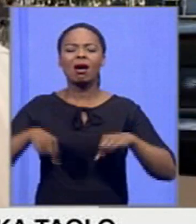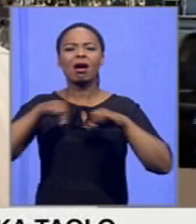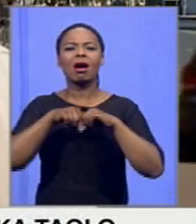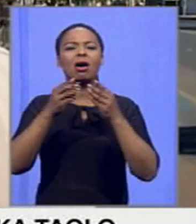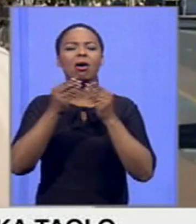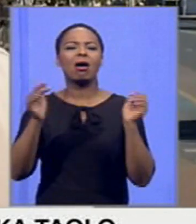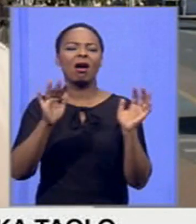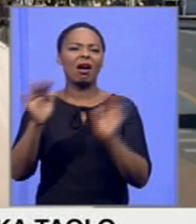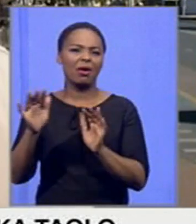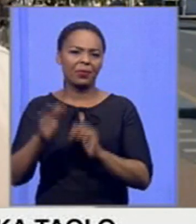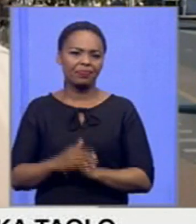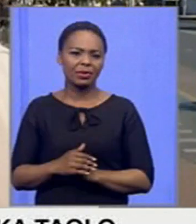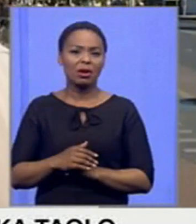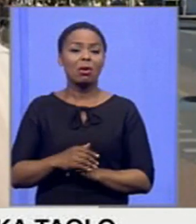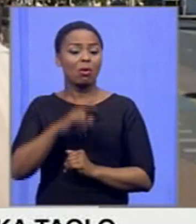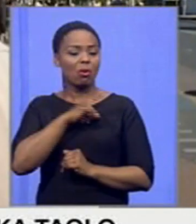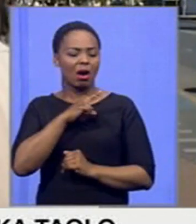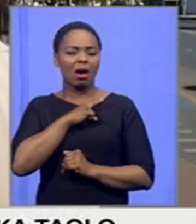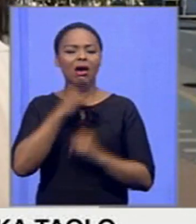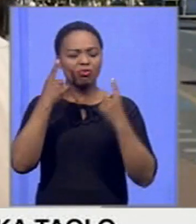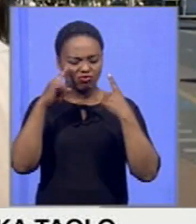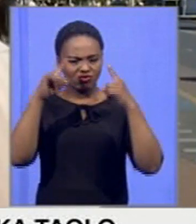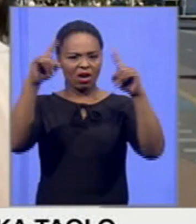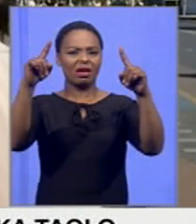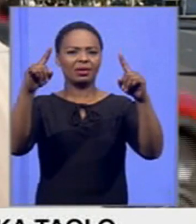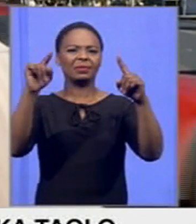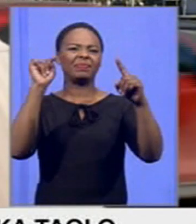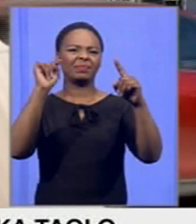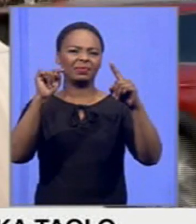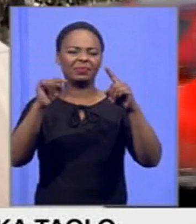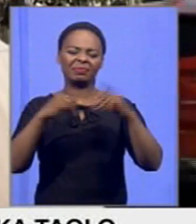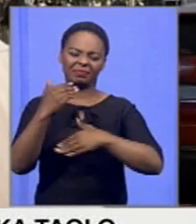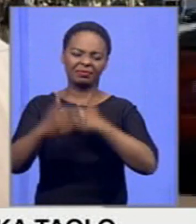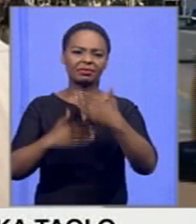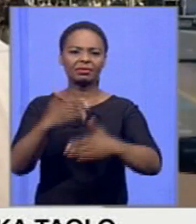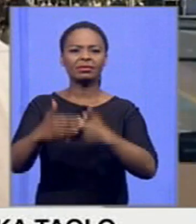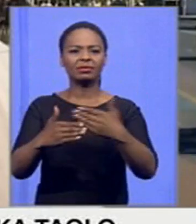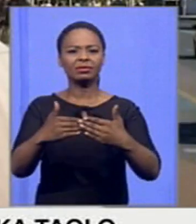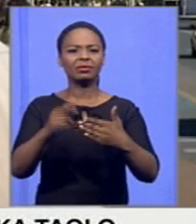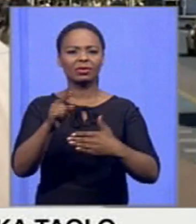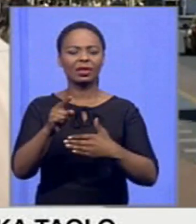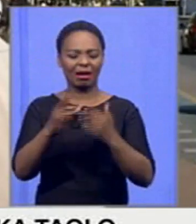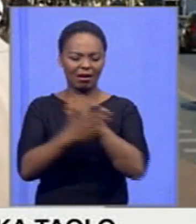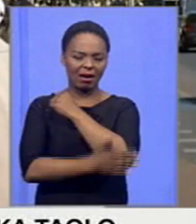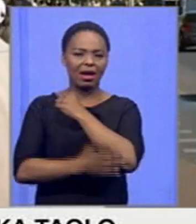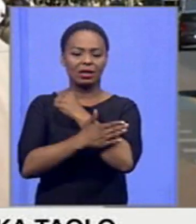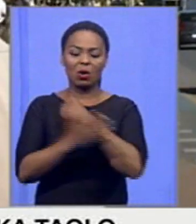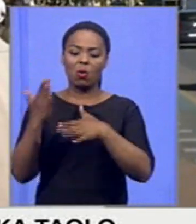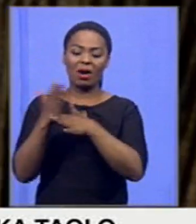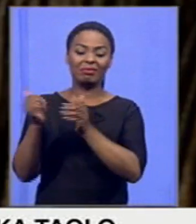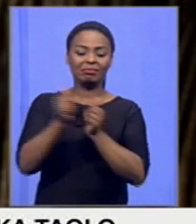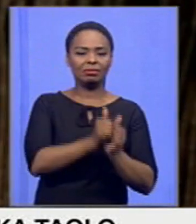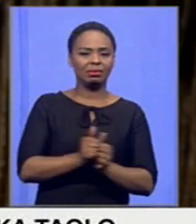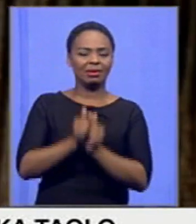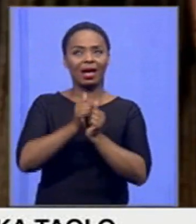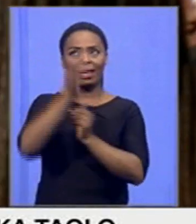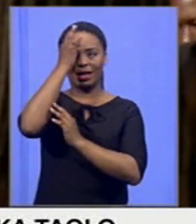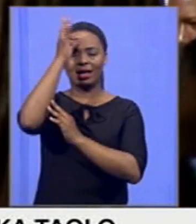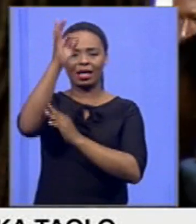have a progressive and prosperous country by working together with the government. The right